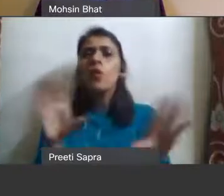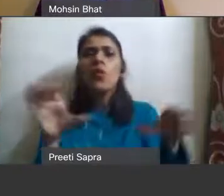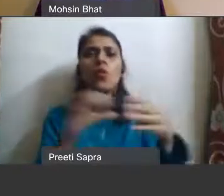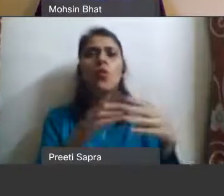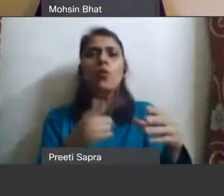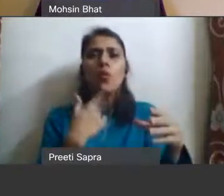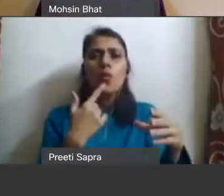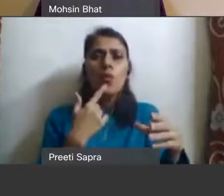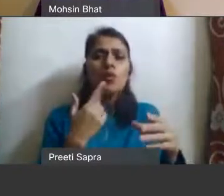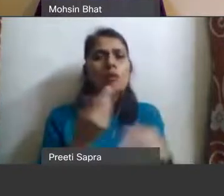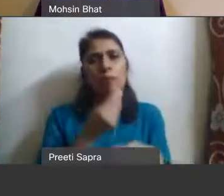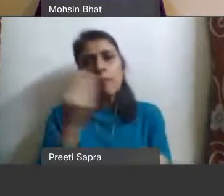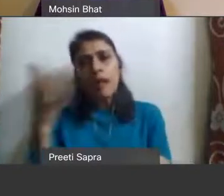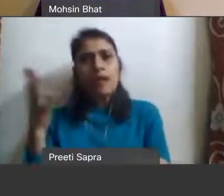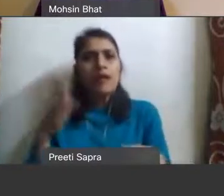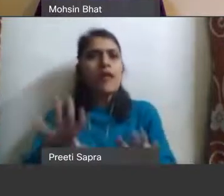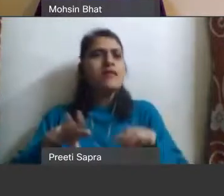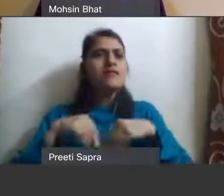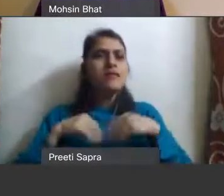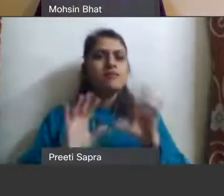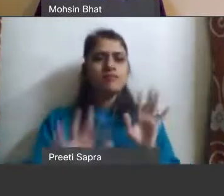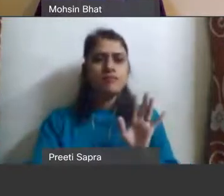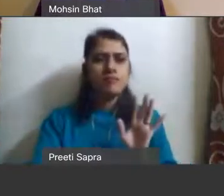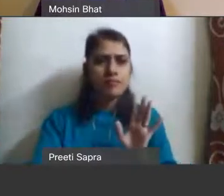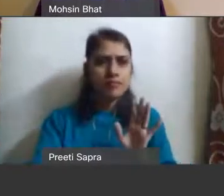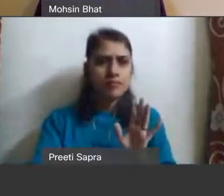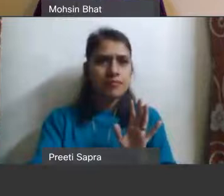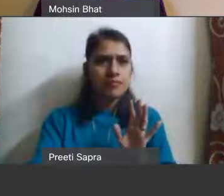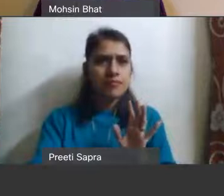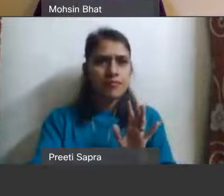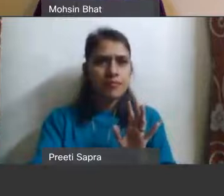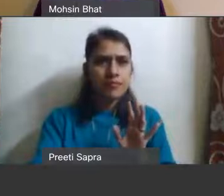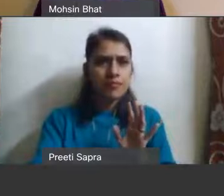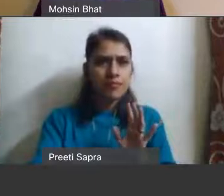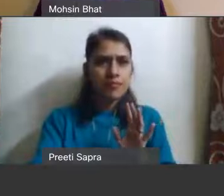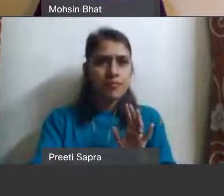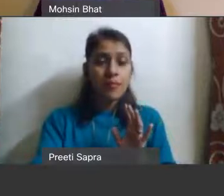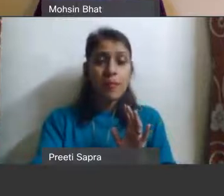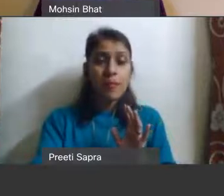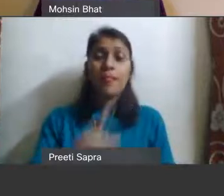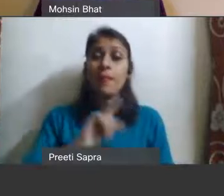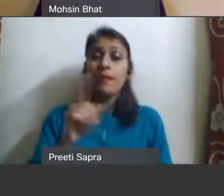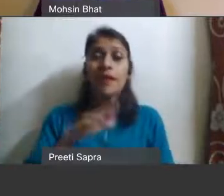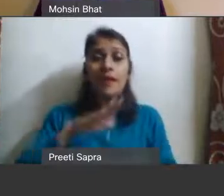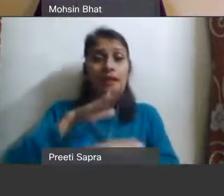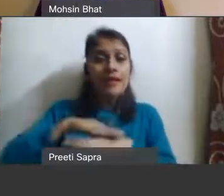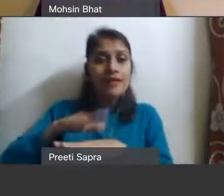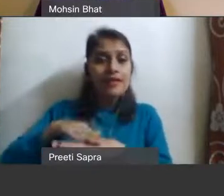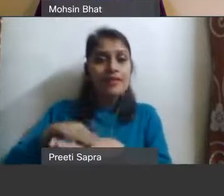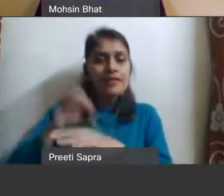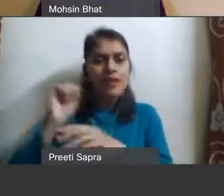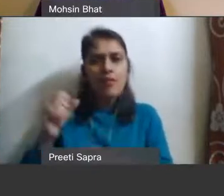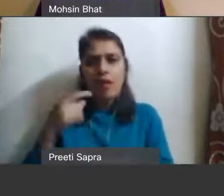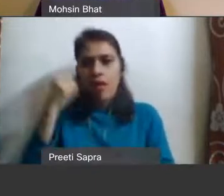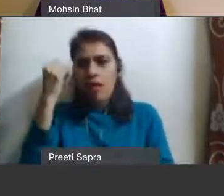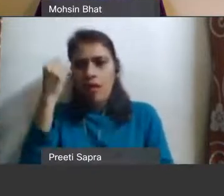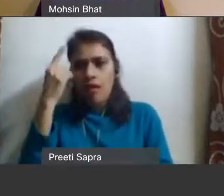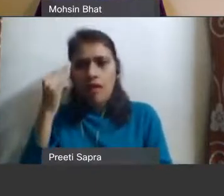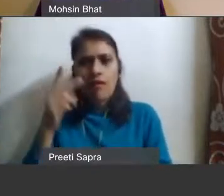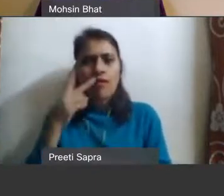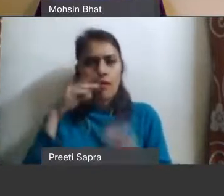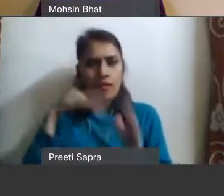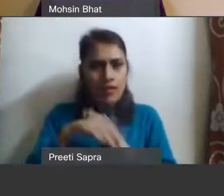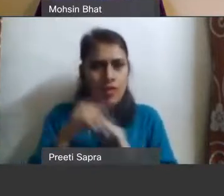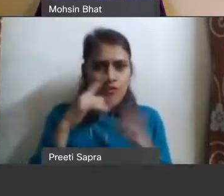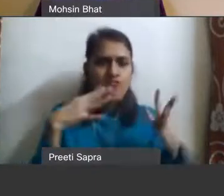most susceptible to the irregularization of citizenship. The experience from Assam shows that particularly when it comes to